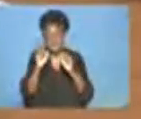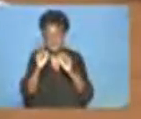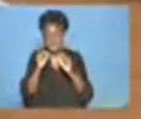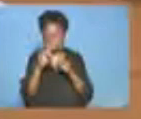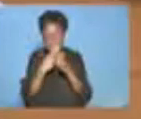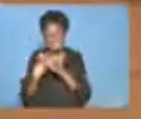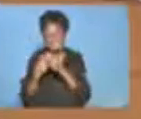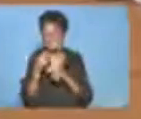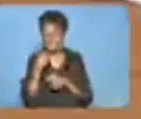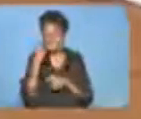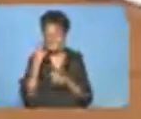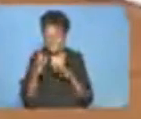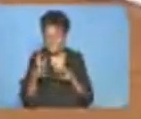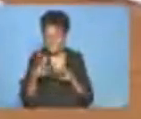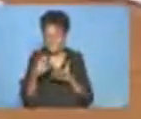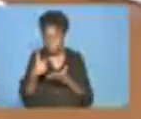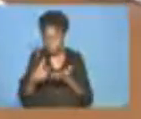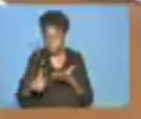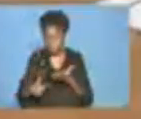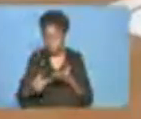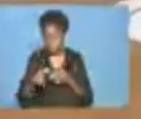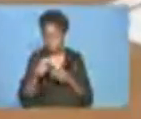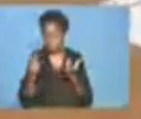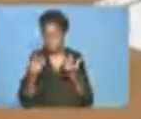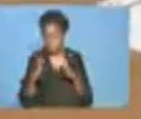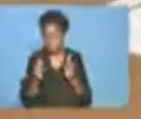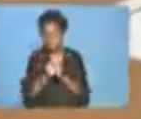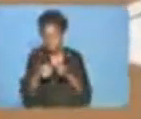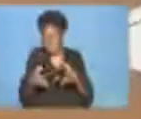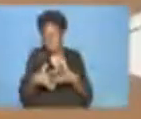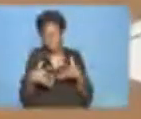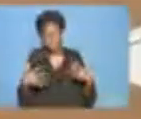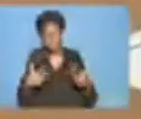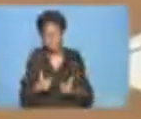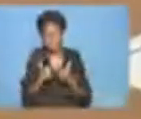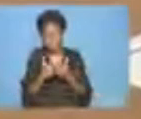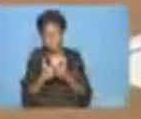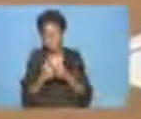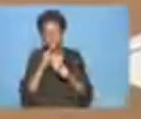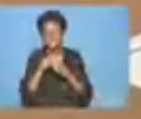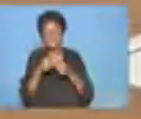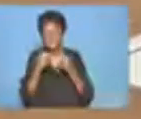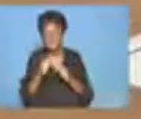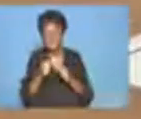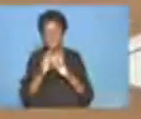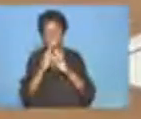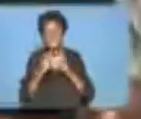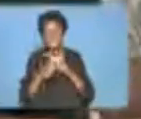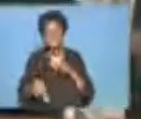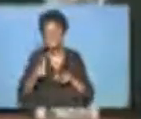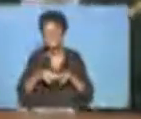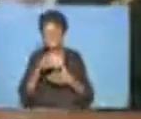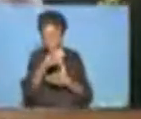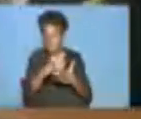says finalizing the details was done without major challenge. Still, as the agreement seeks to respond to the rising cost of living, members